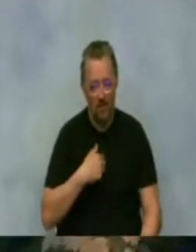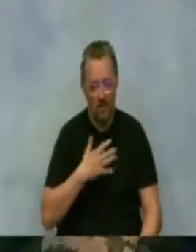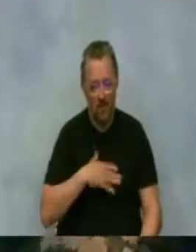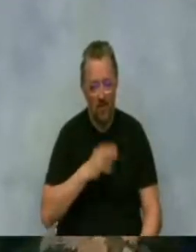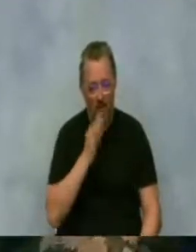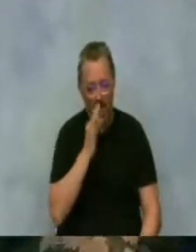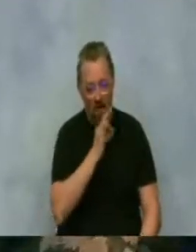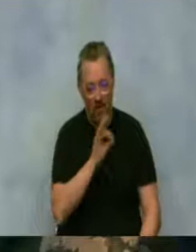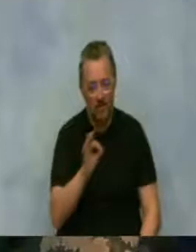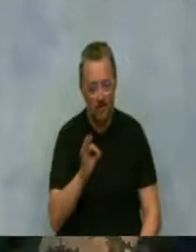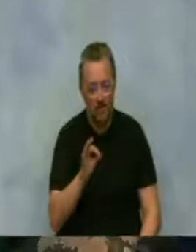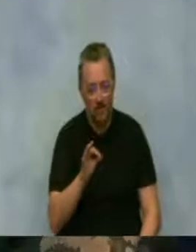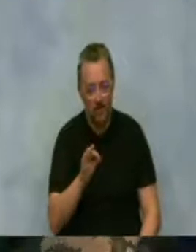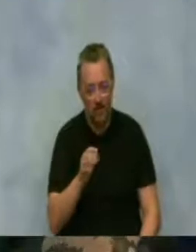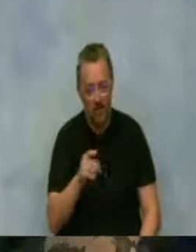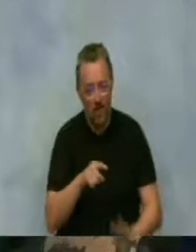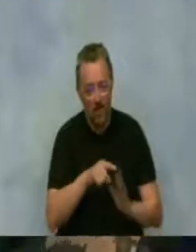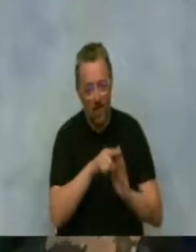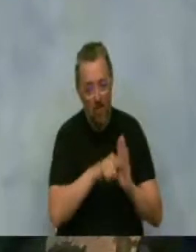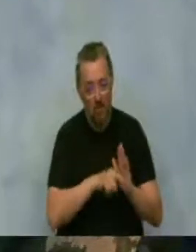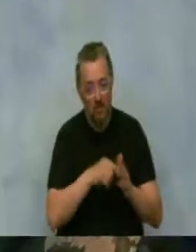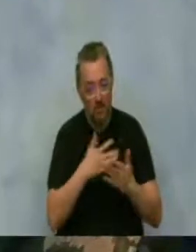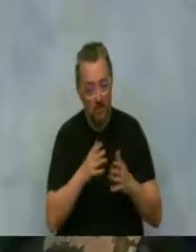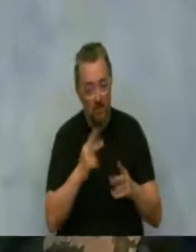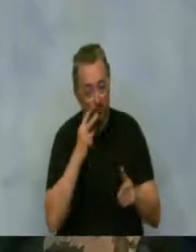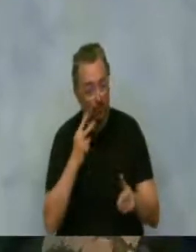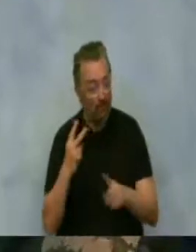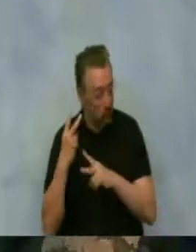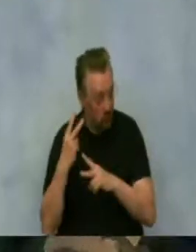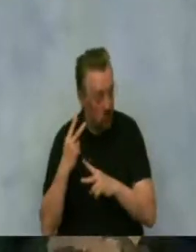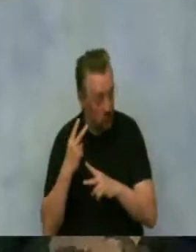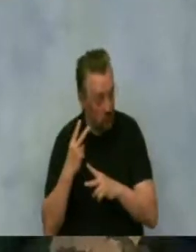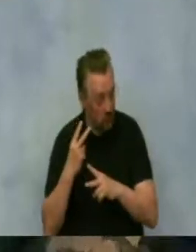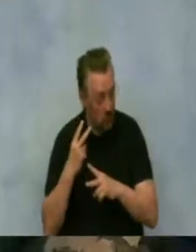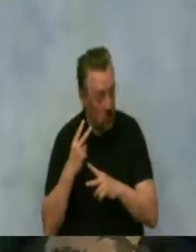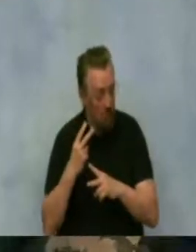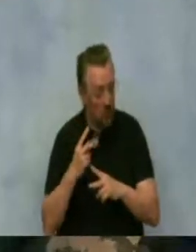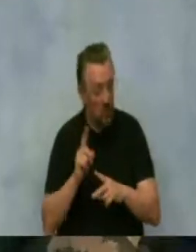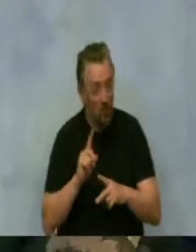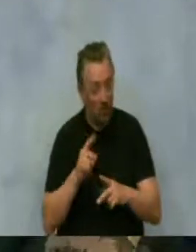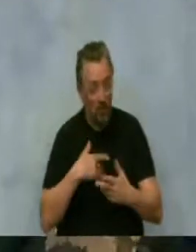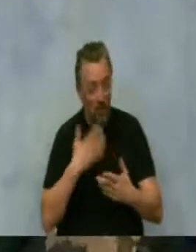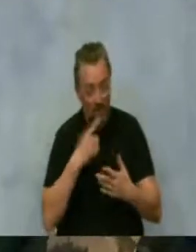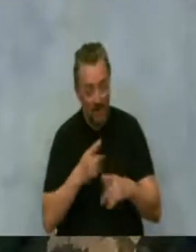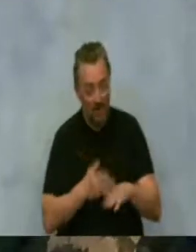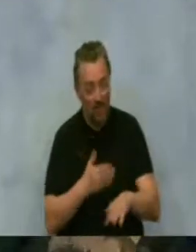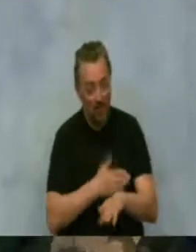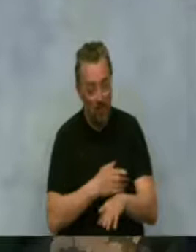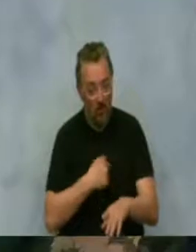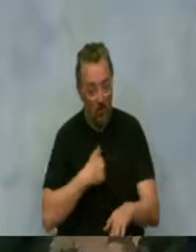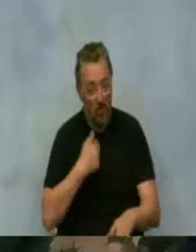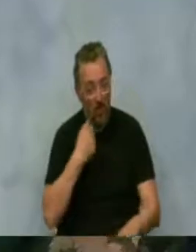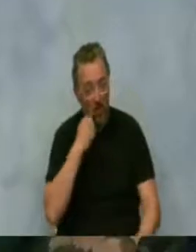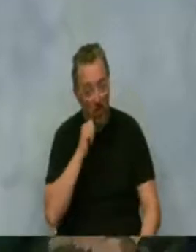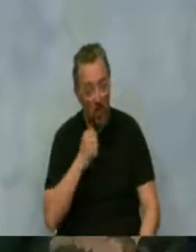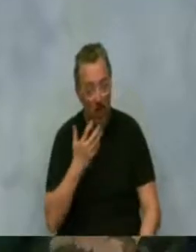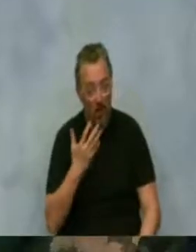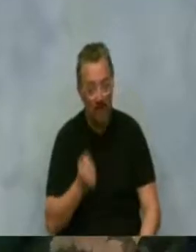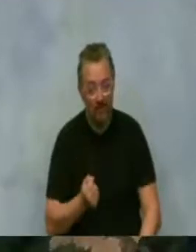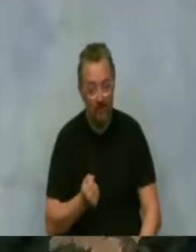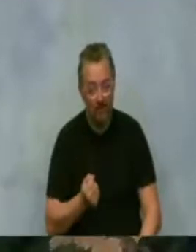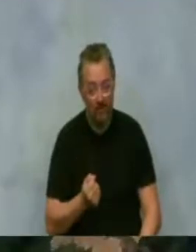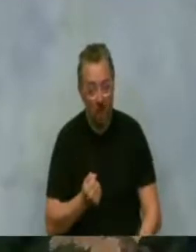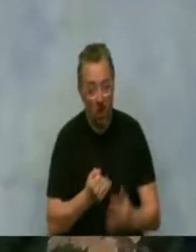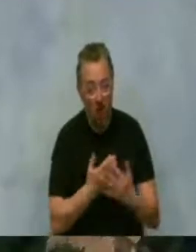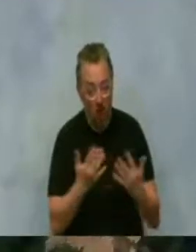is that the policy be reviewed. In light of what I said earlier, we are going to have, I think,